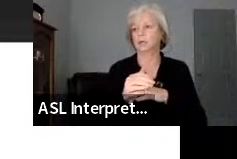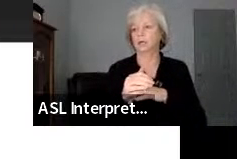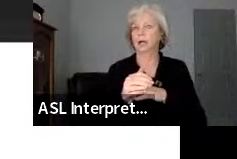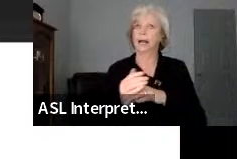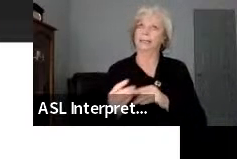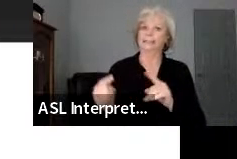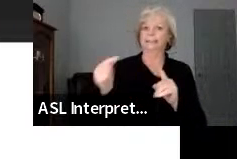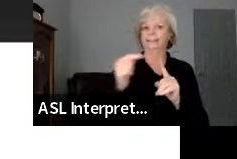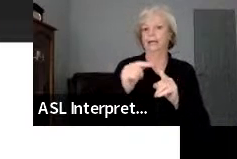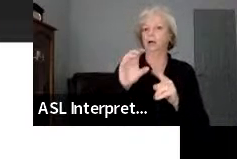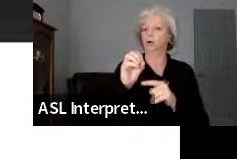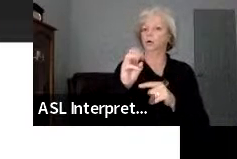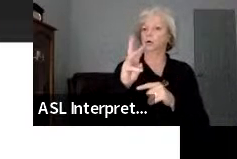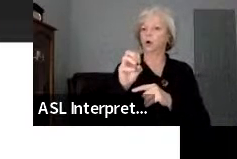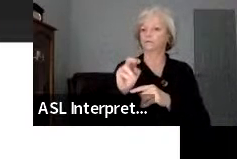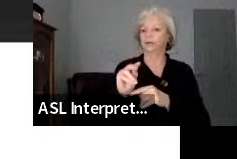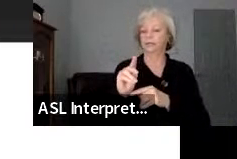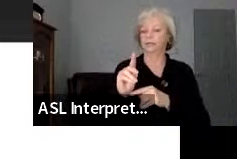until COVID